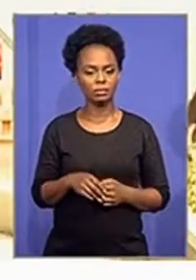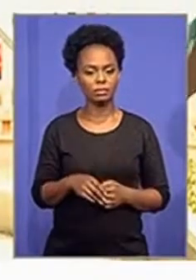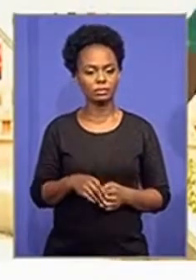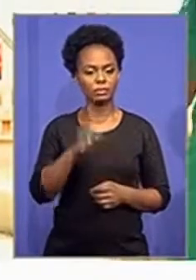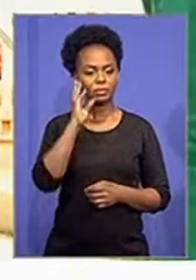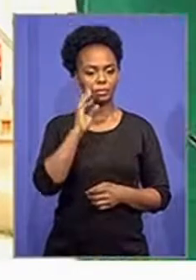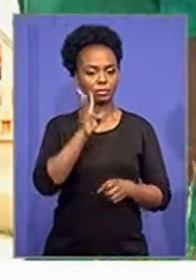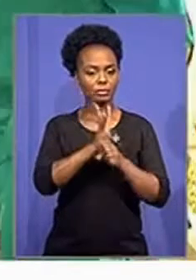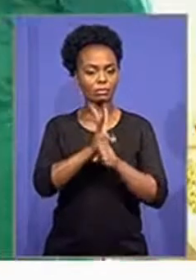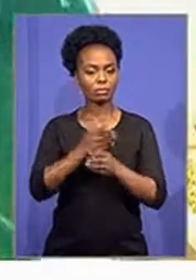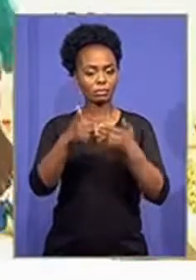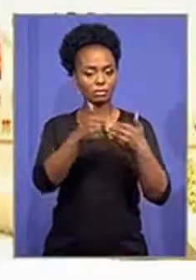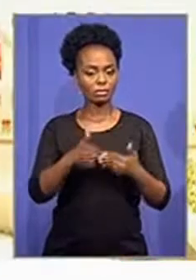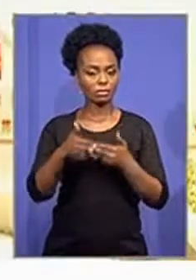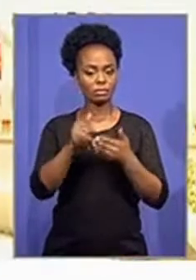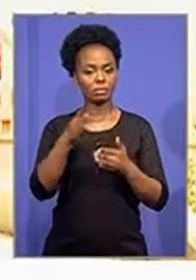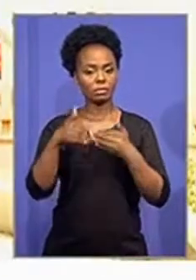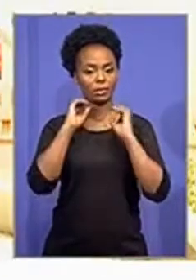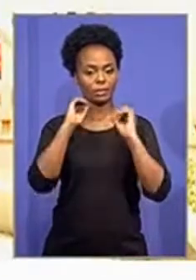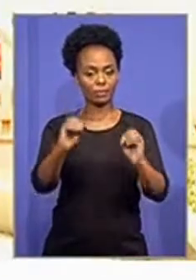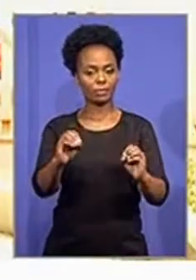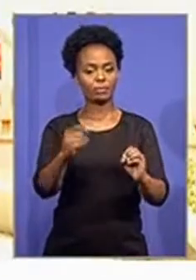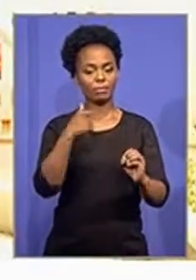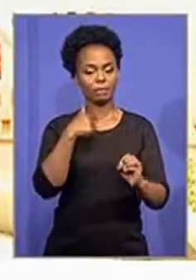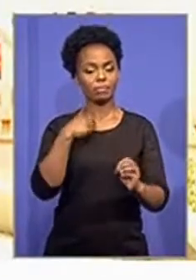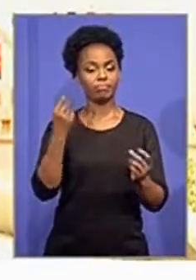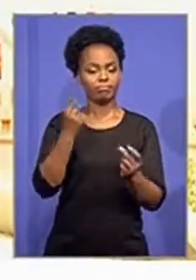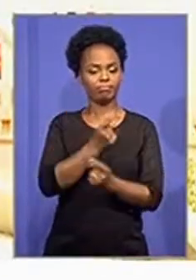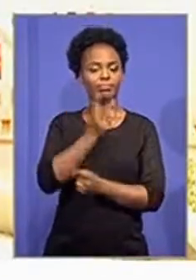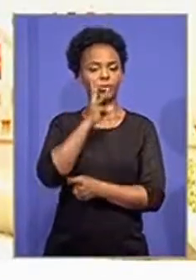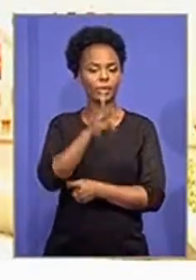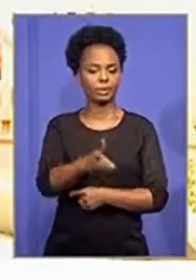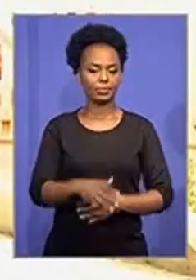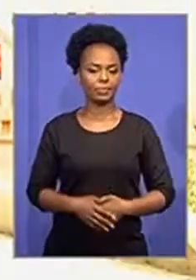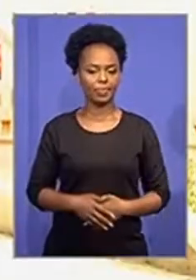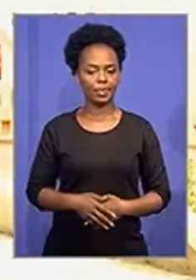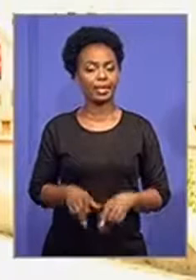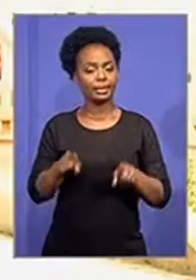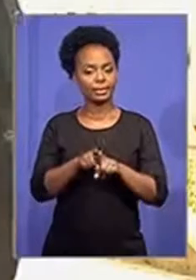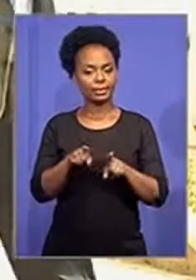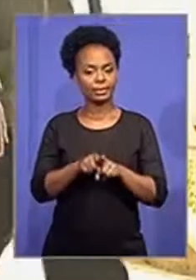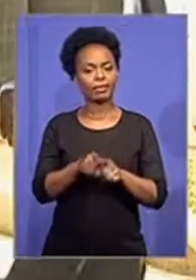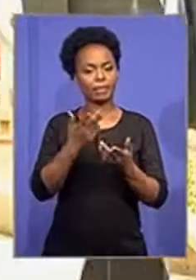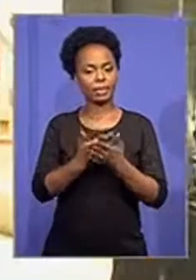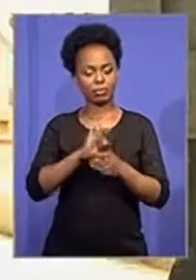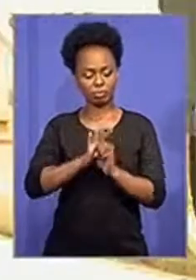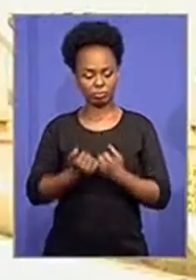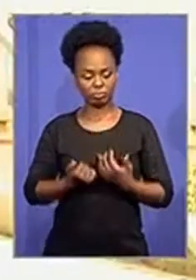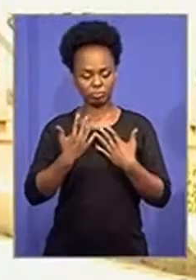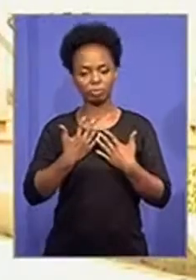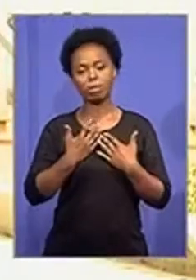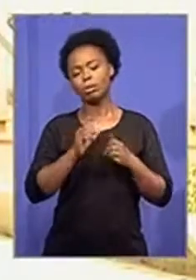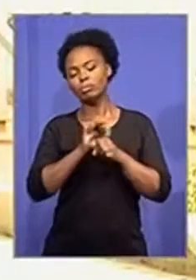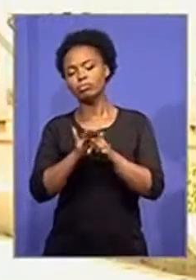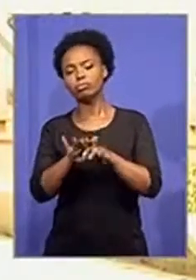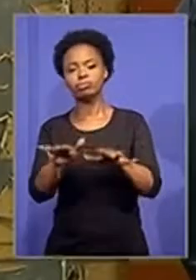re ga ke sa itshireletsa ke tlo itshola. Ebile ke tlo fetetsa le bana ba ka gape le setšhaba